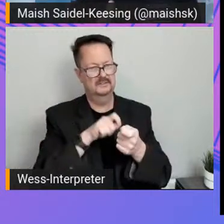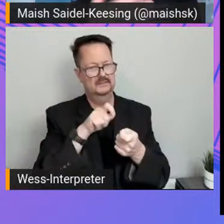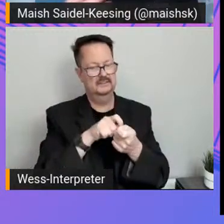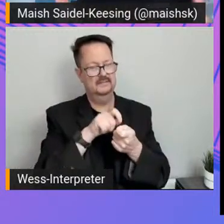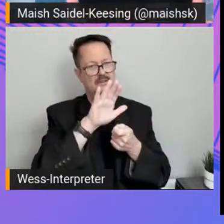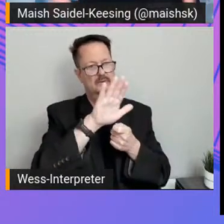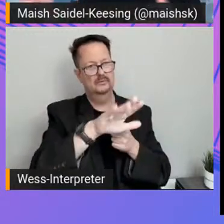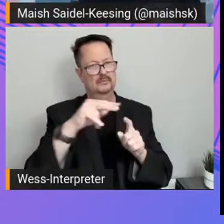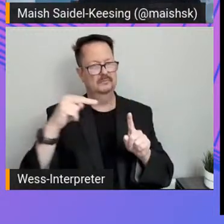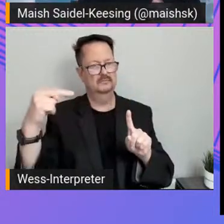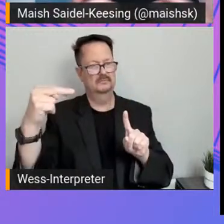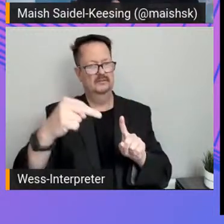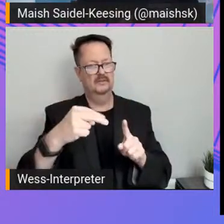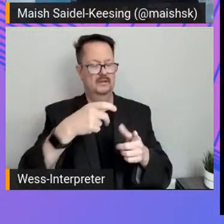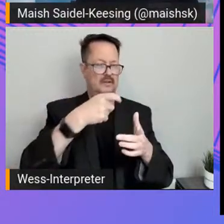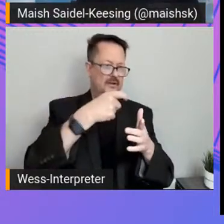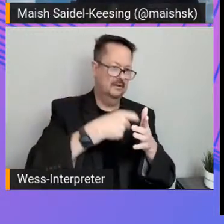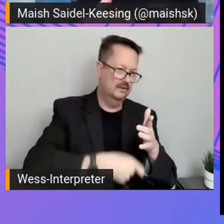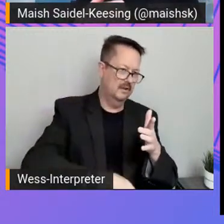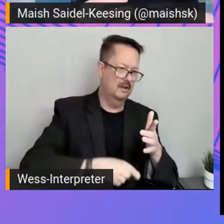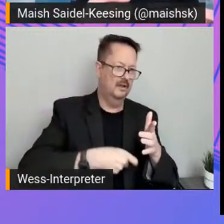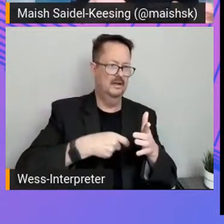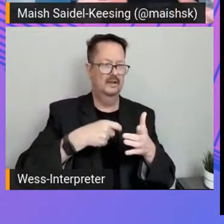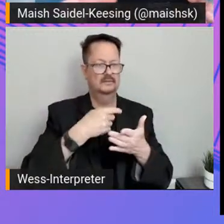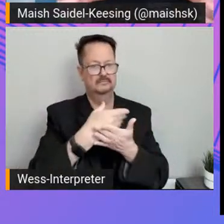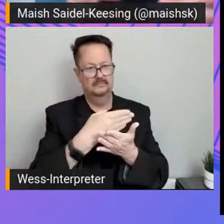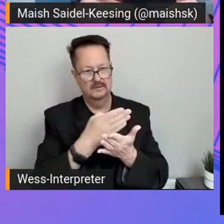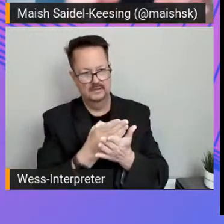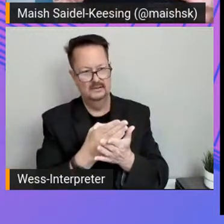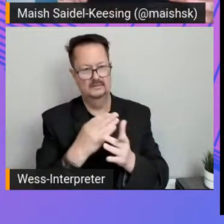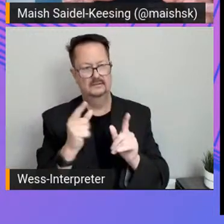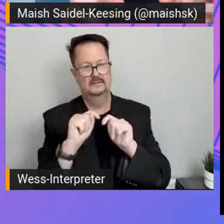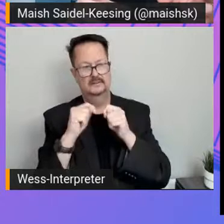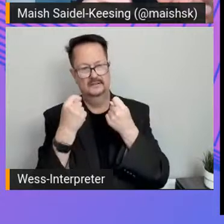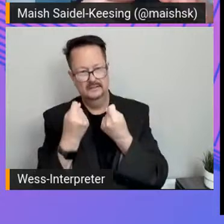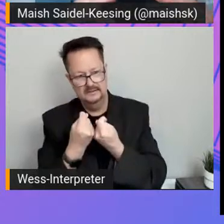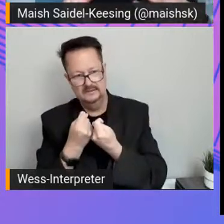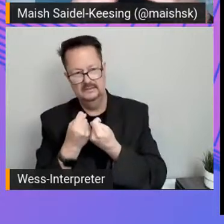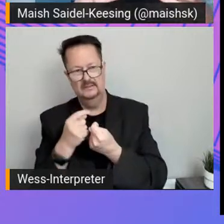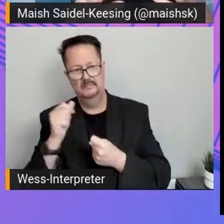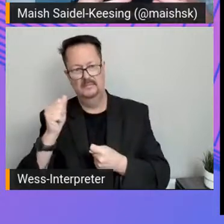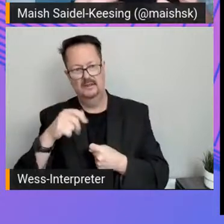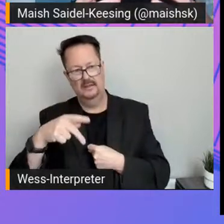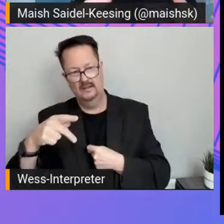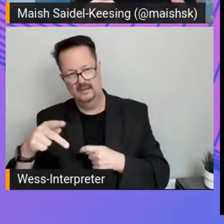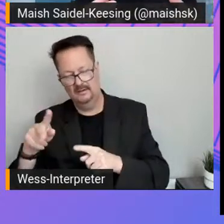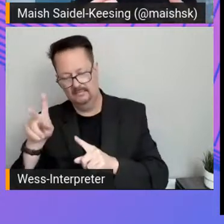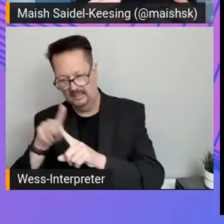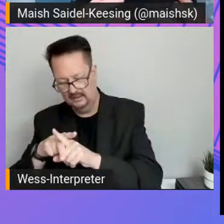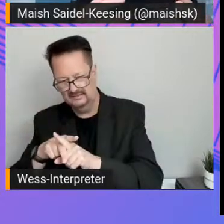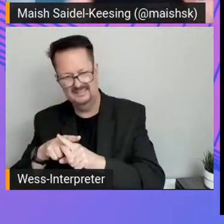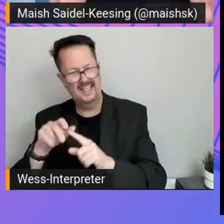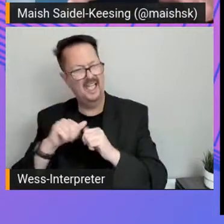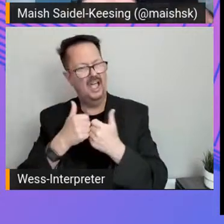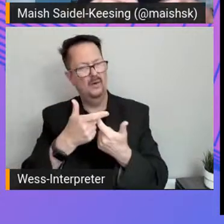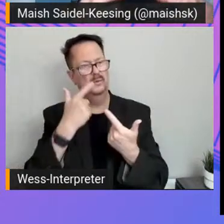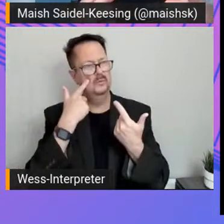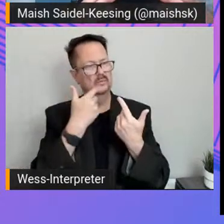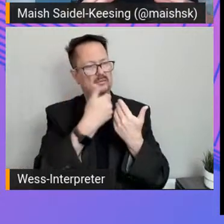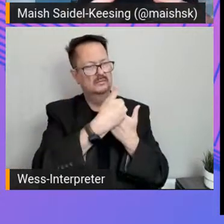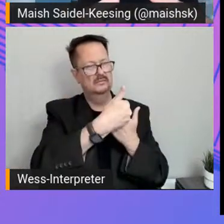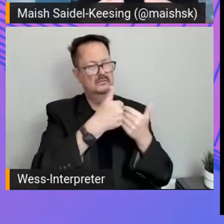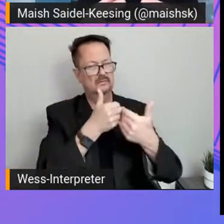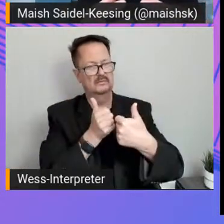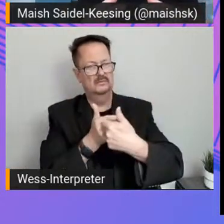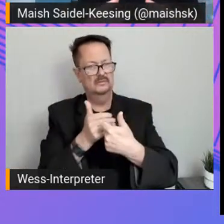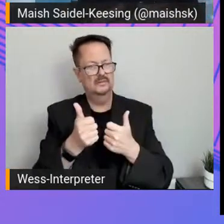managing cost per budget, per team, per application. How do you differentiate between different applications which are using